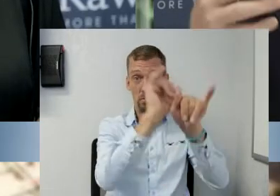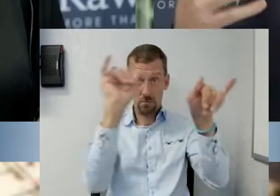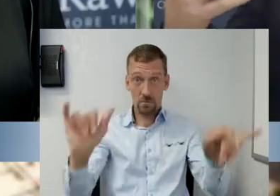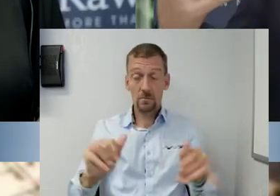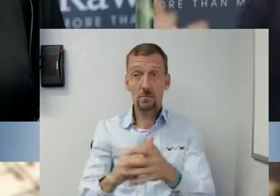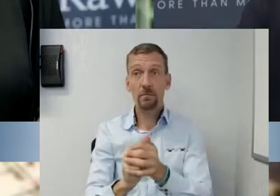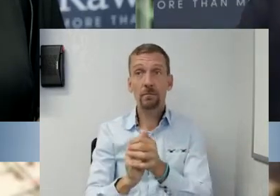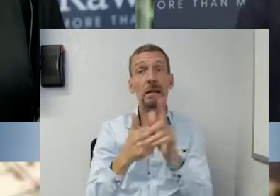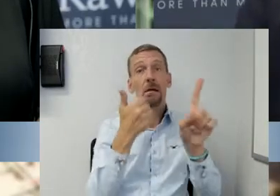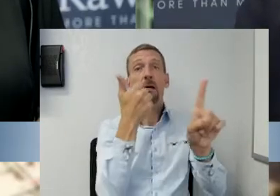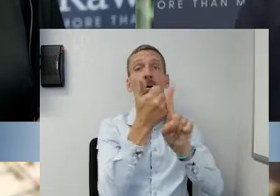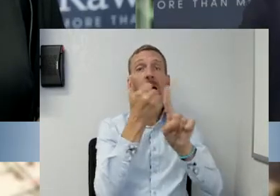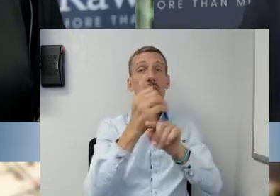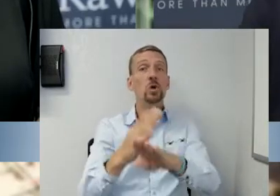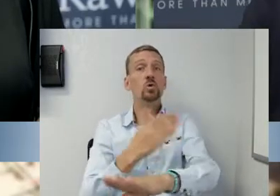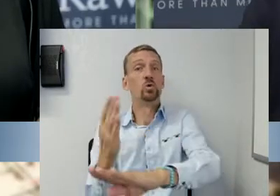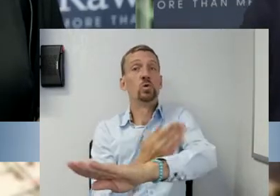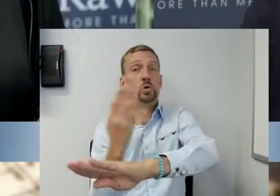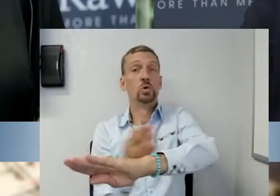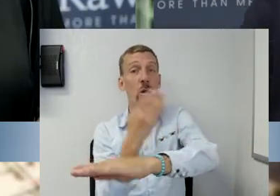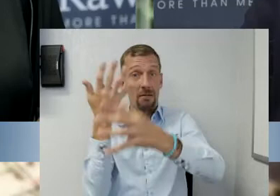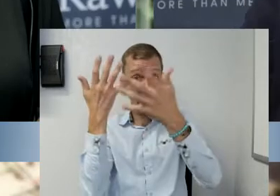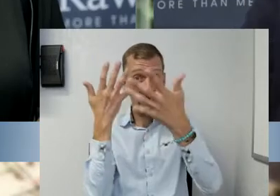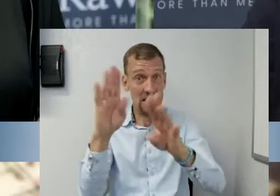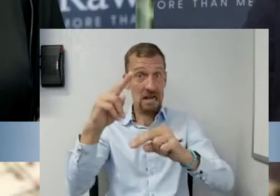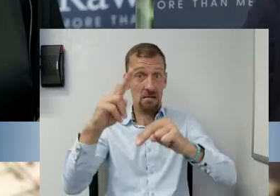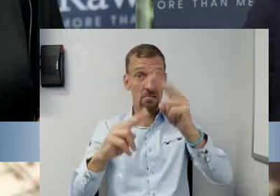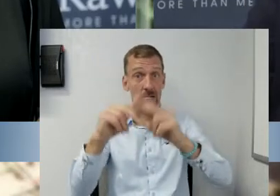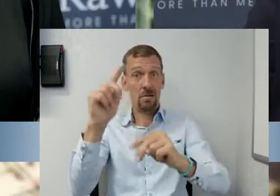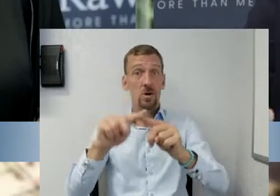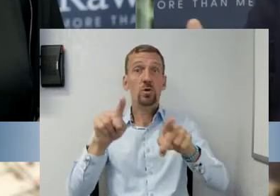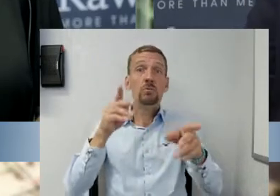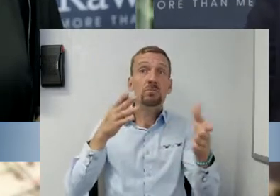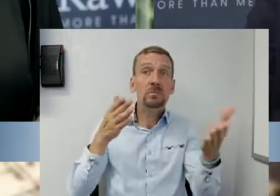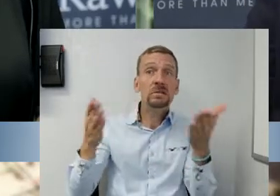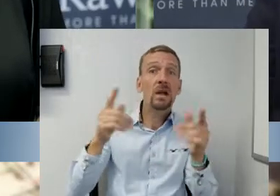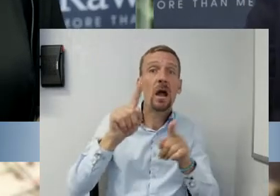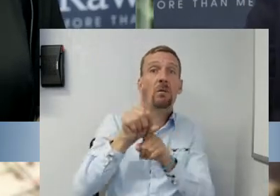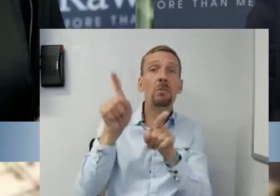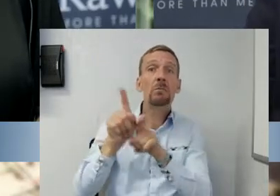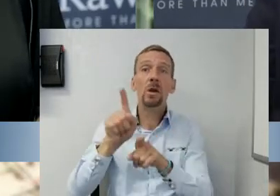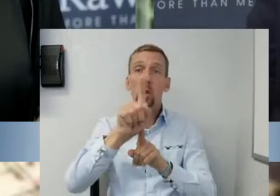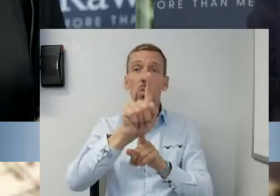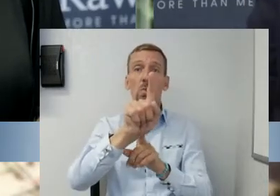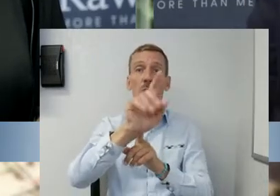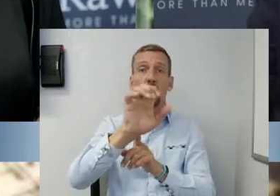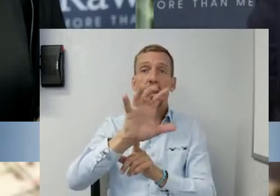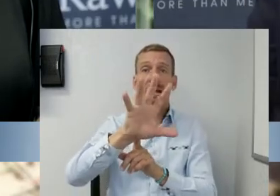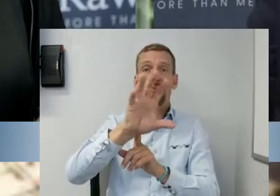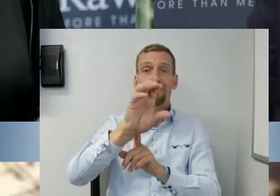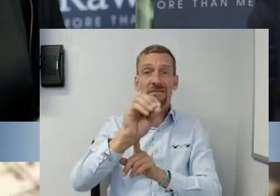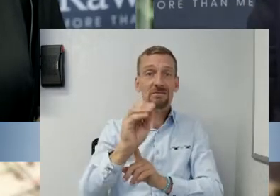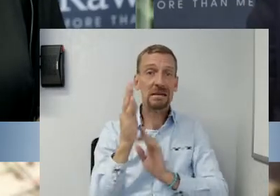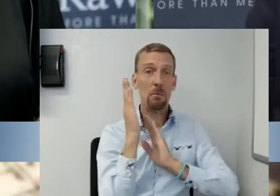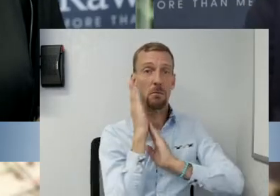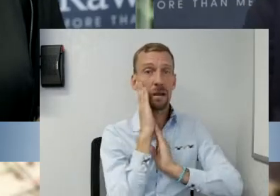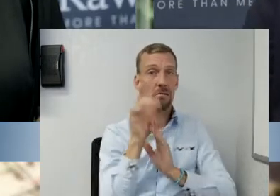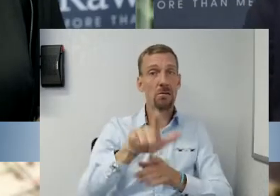have refurbished it to be able to serve as like a 150 bed alternative care